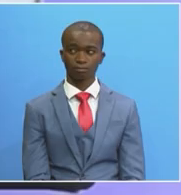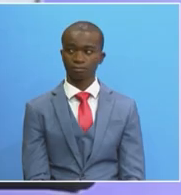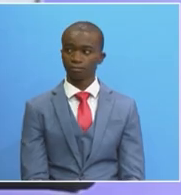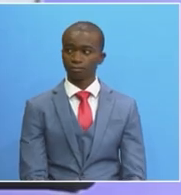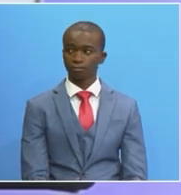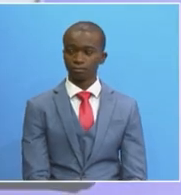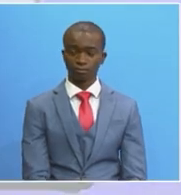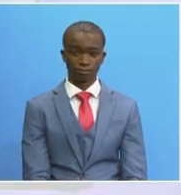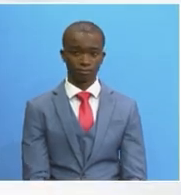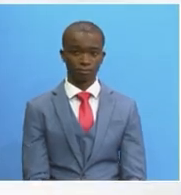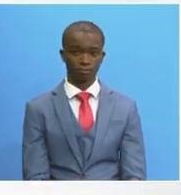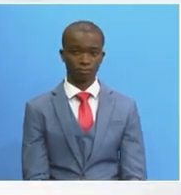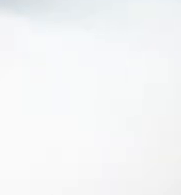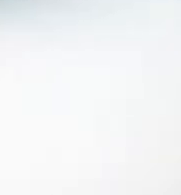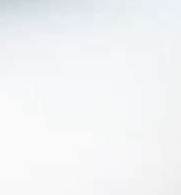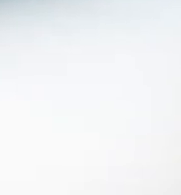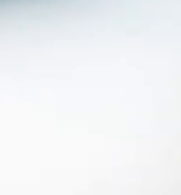DTH. Don't miss.